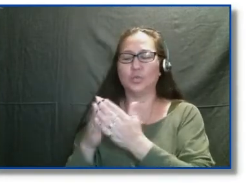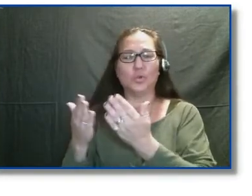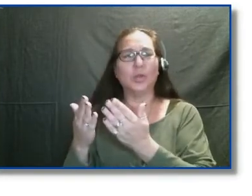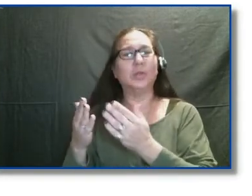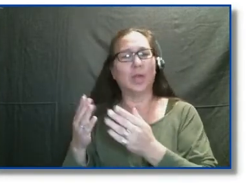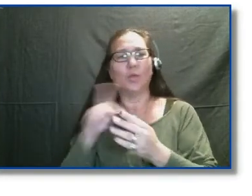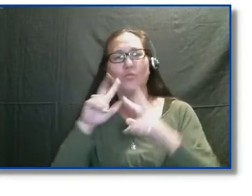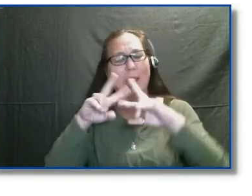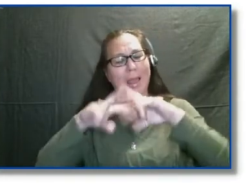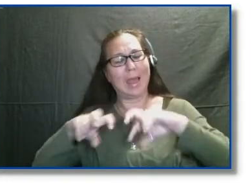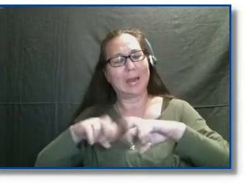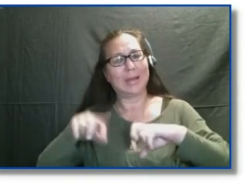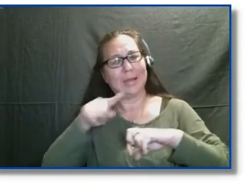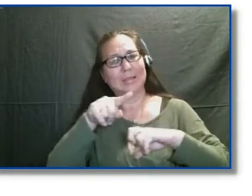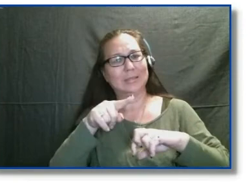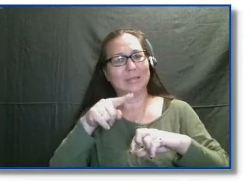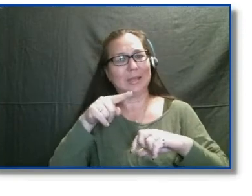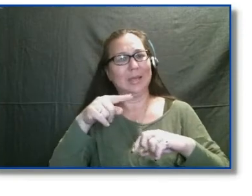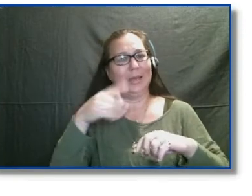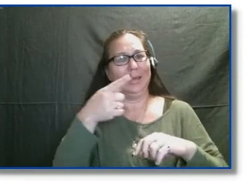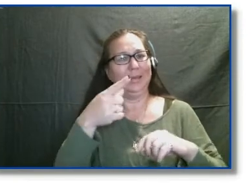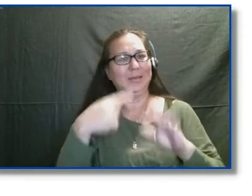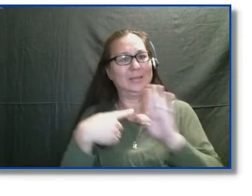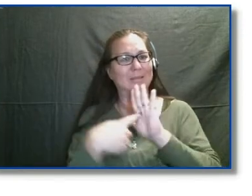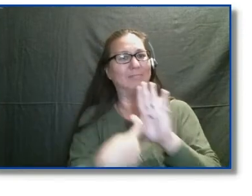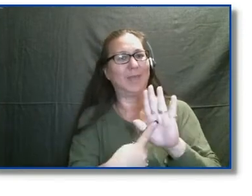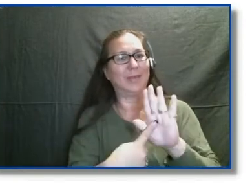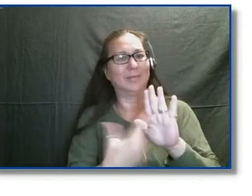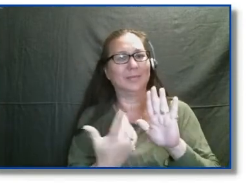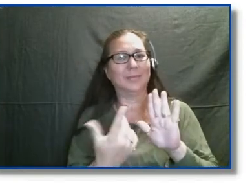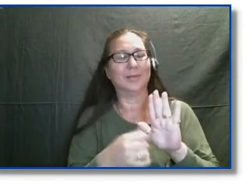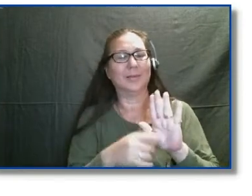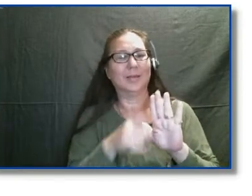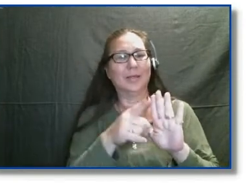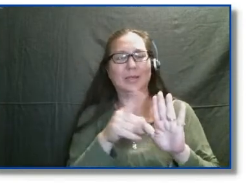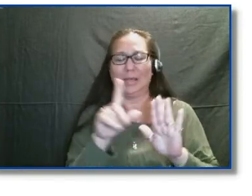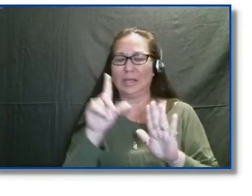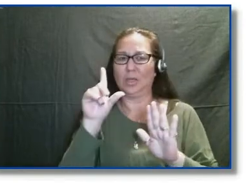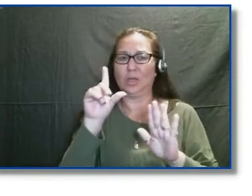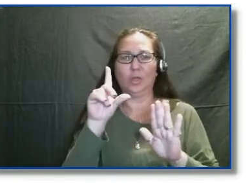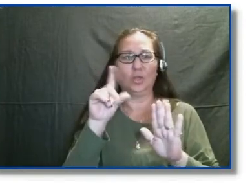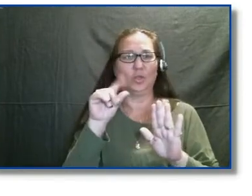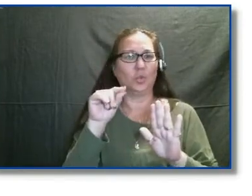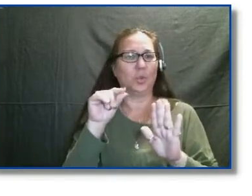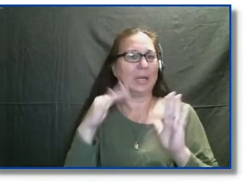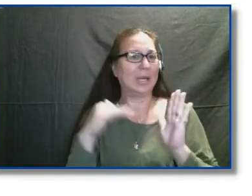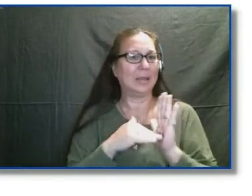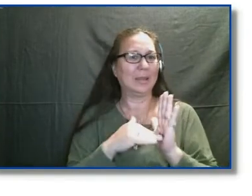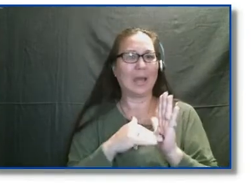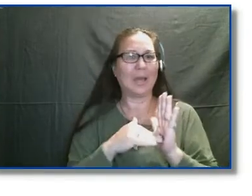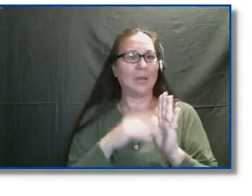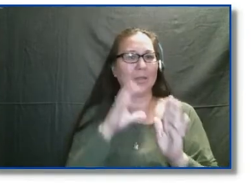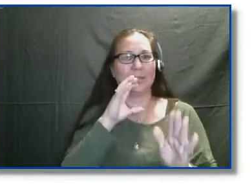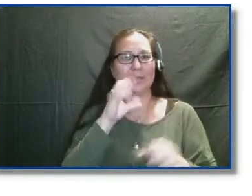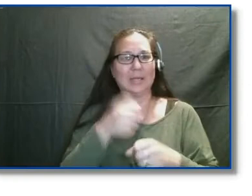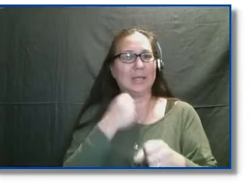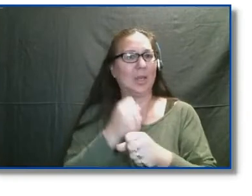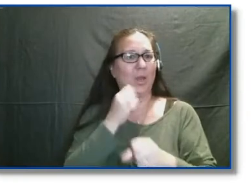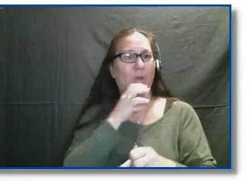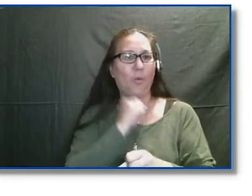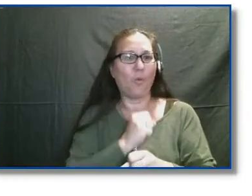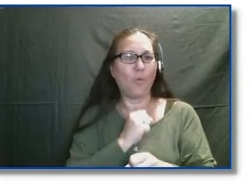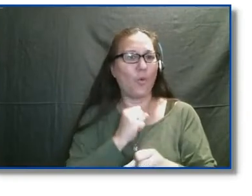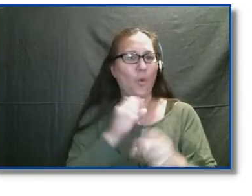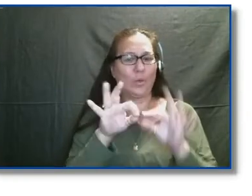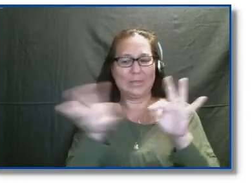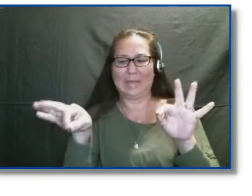because sometimes, as you can see, they form almost like, this is probably like a 20,000-year-old sentence. So